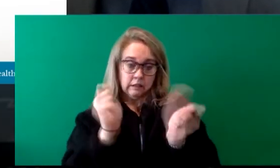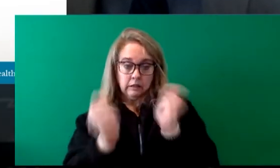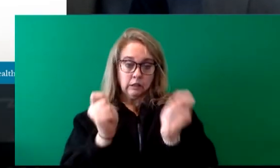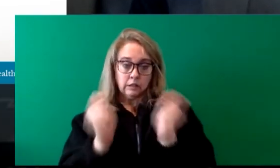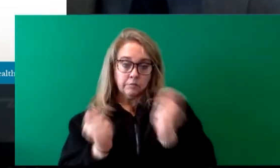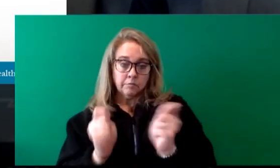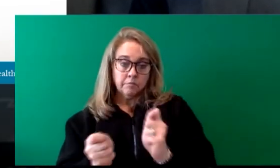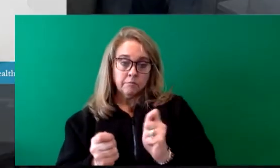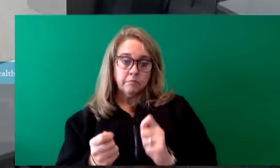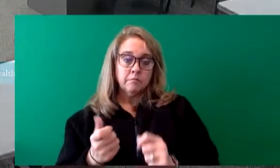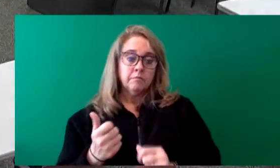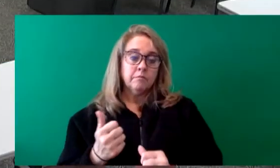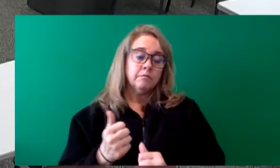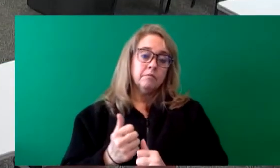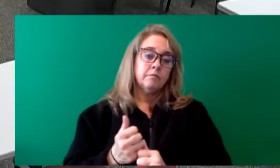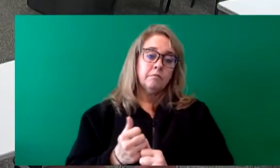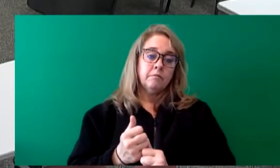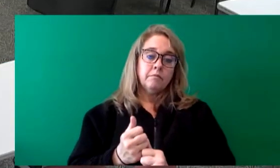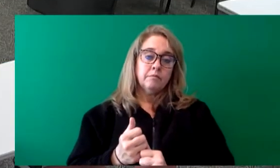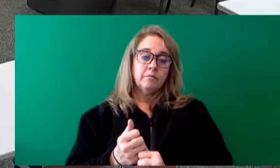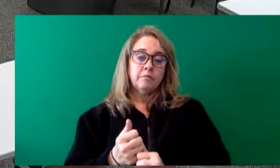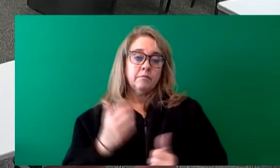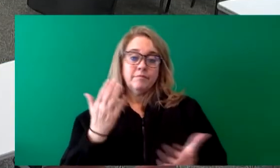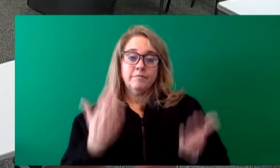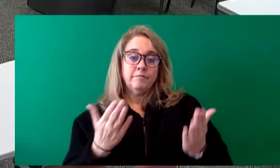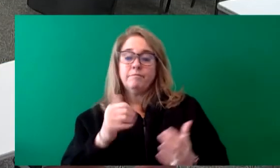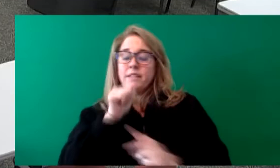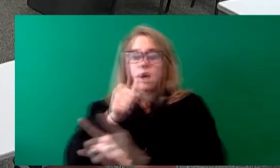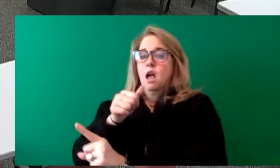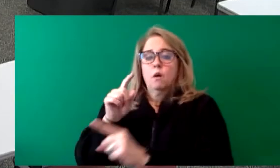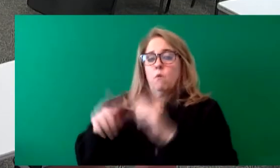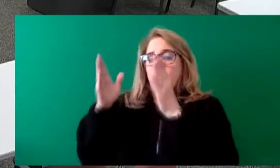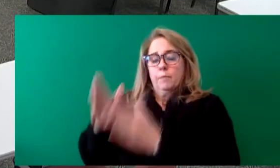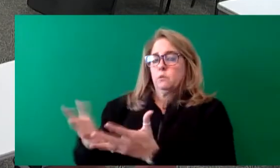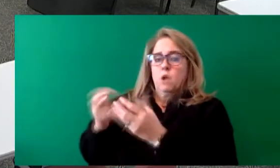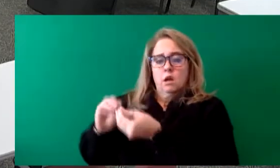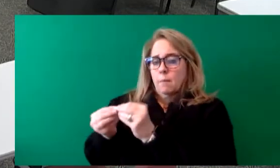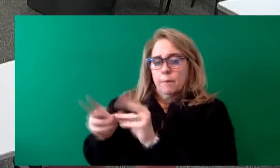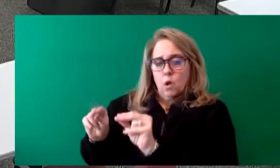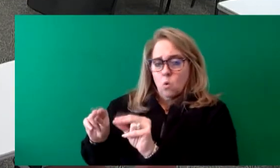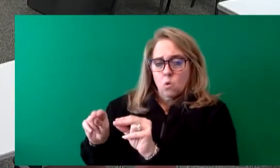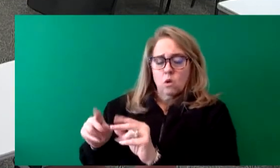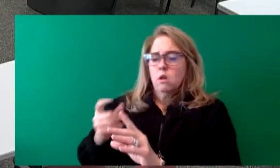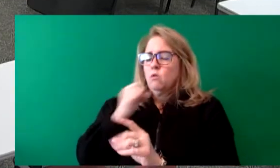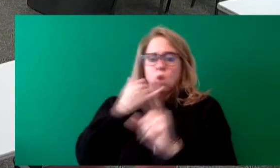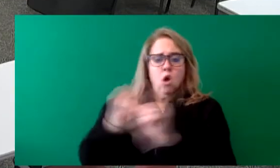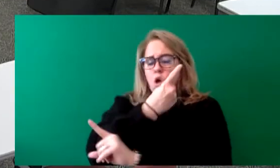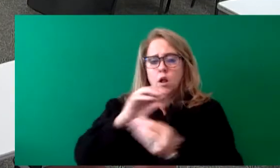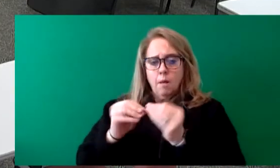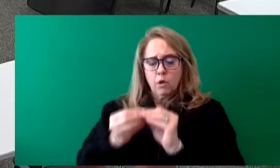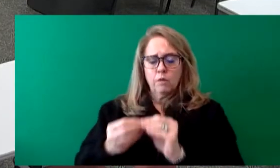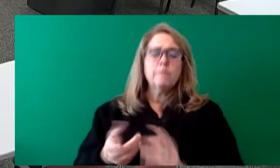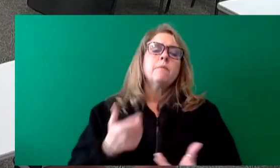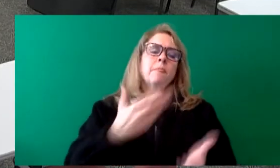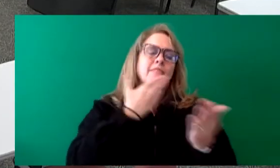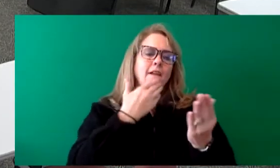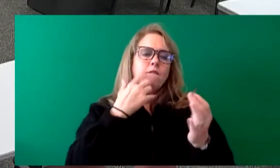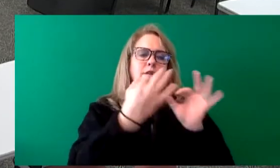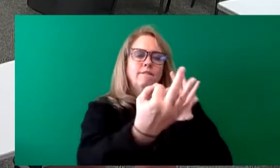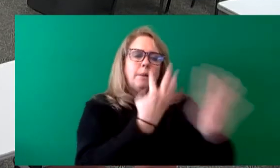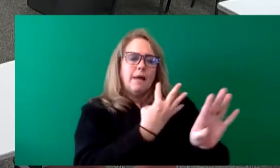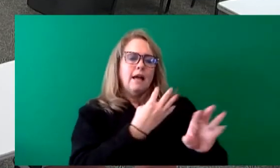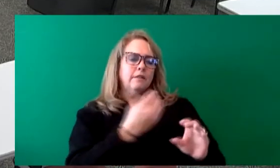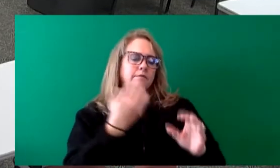Thanks. And I'm not clear. when I click on this next